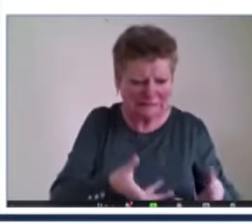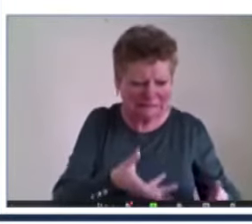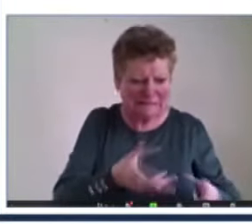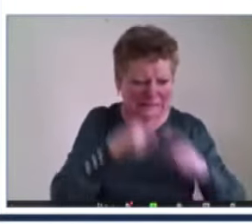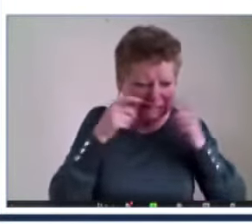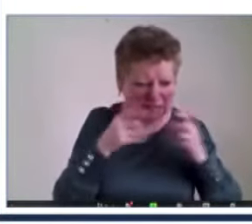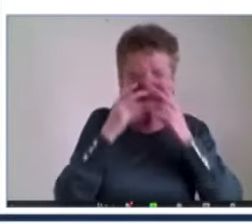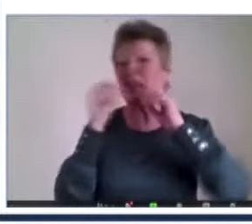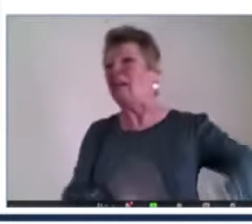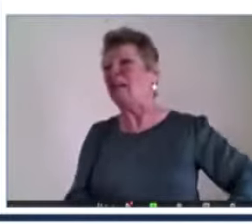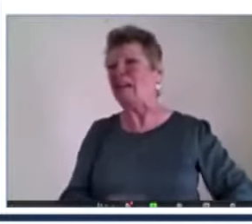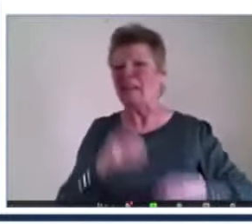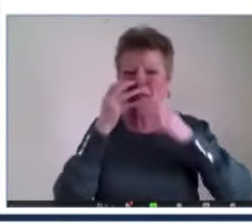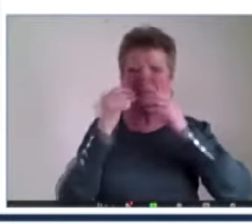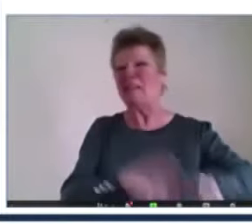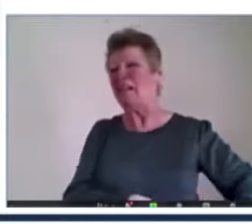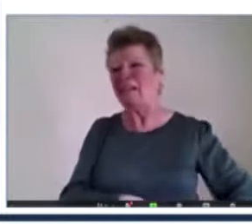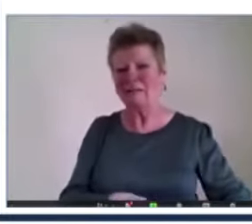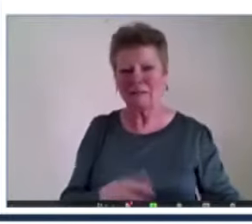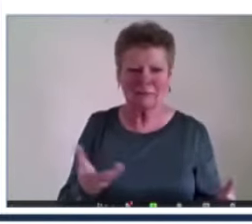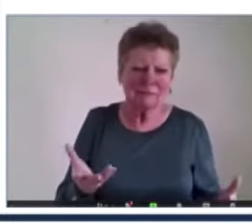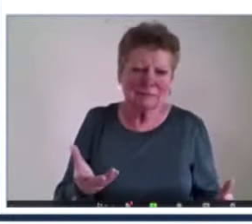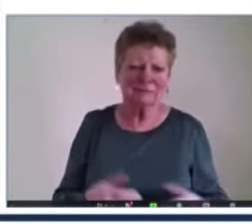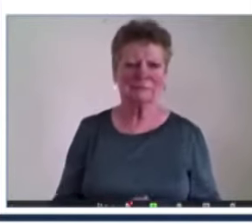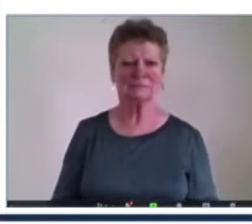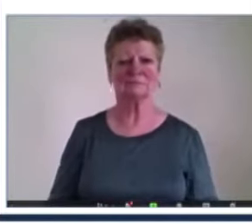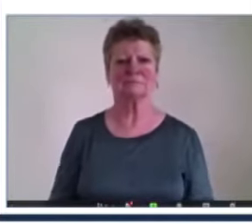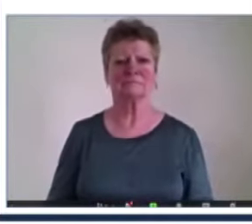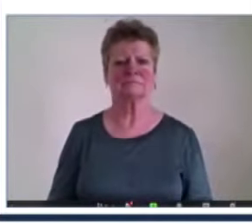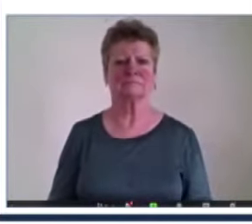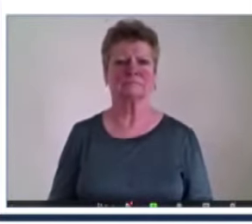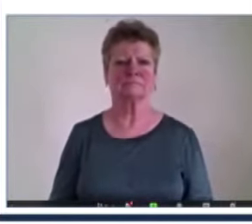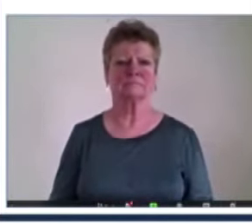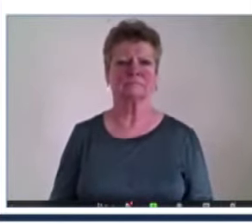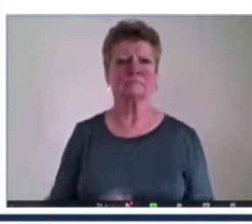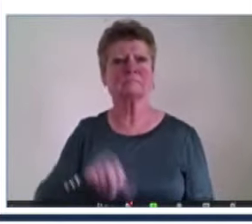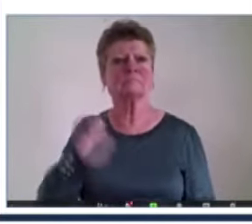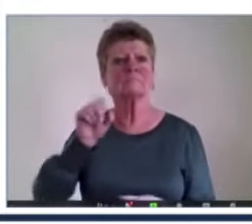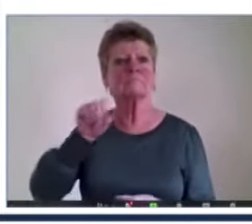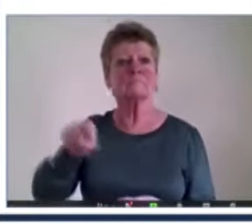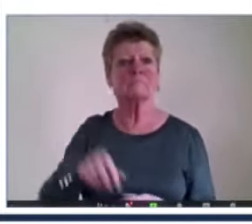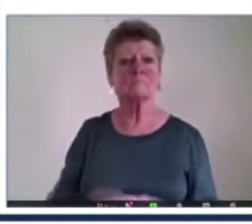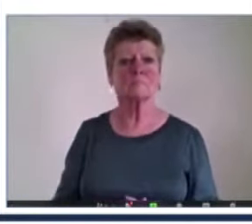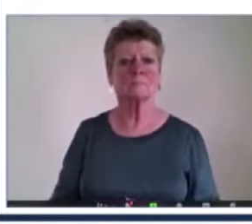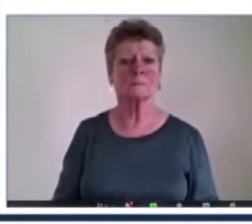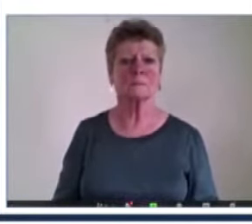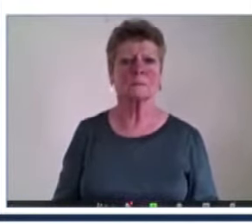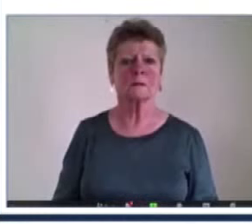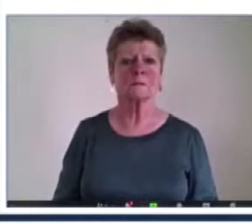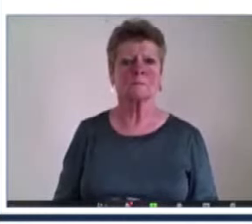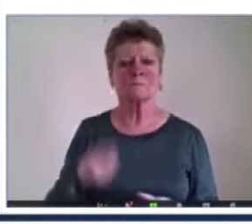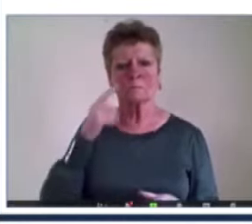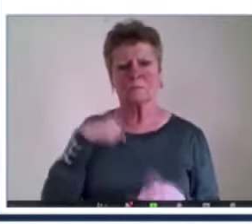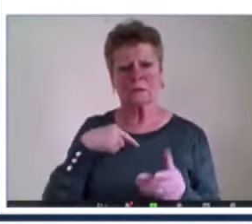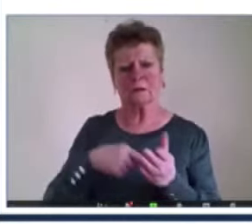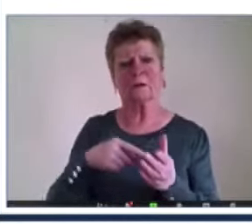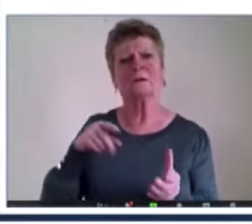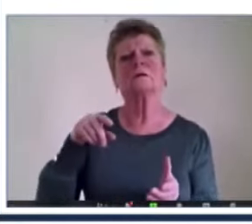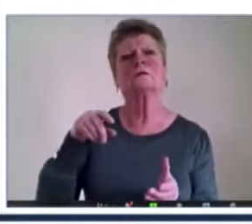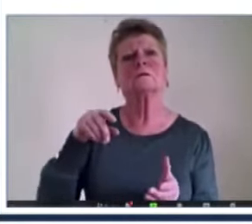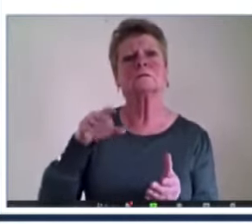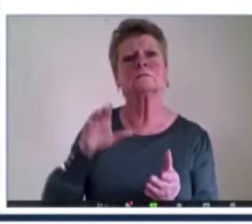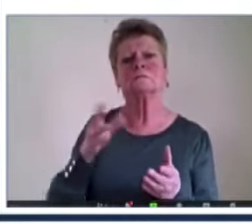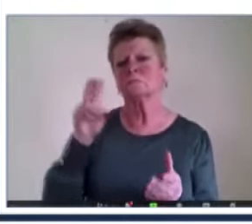mask. Do you have a follow-up, Blair? Yes, we've managed to see some Nova Scotia health documents here at CBC